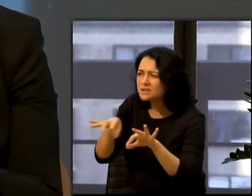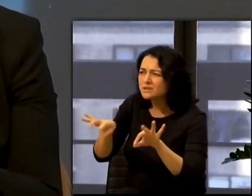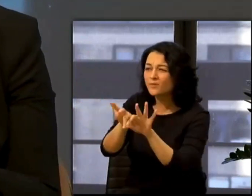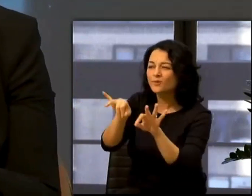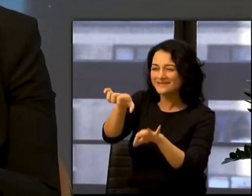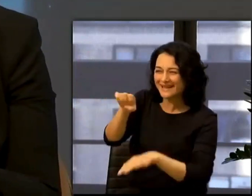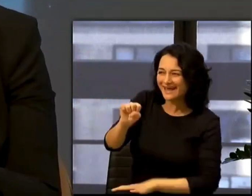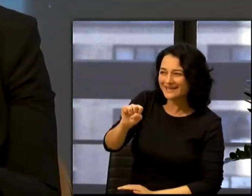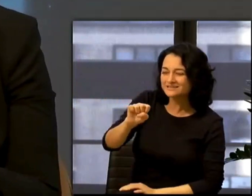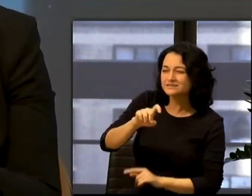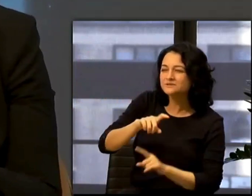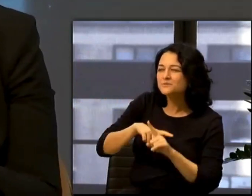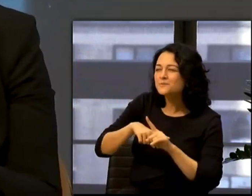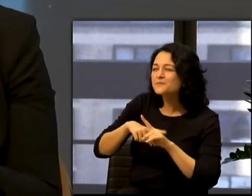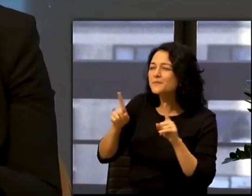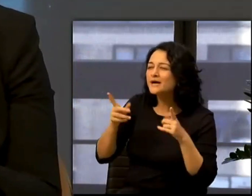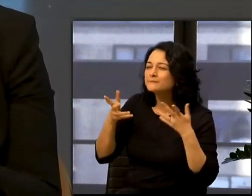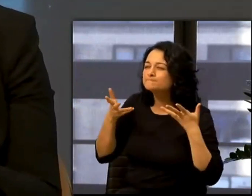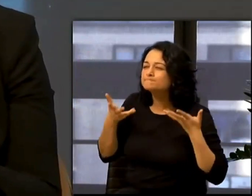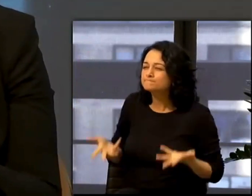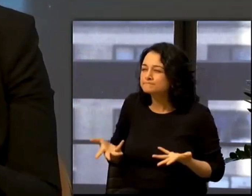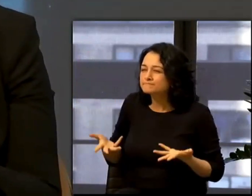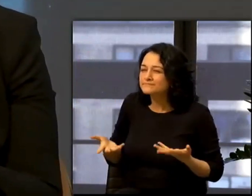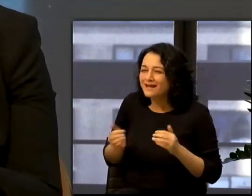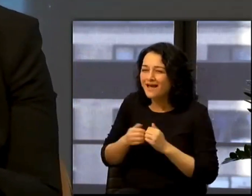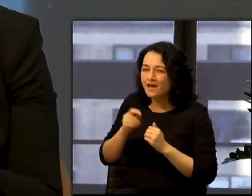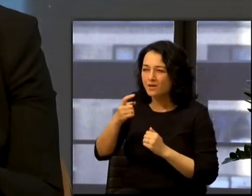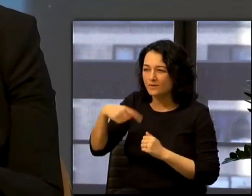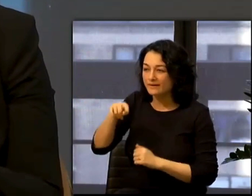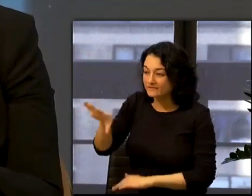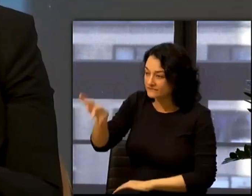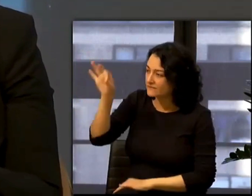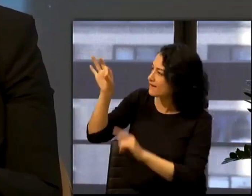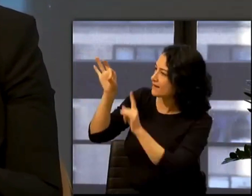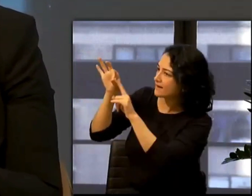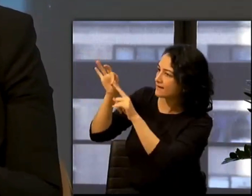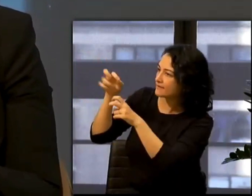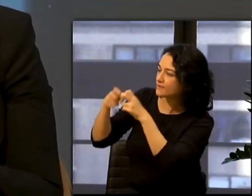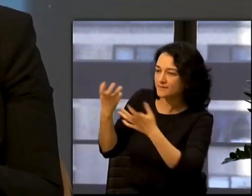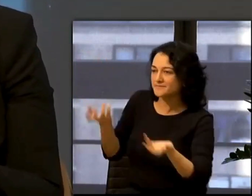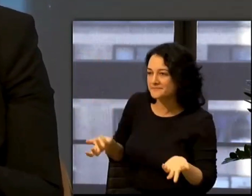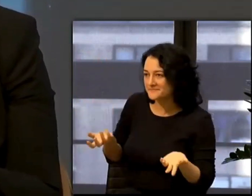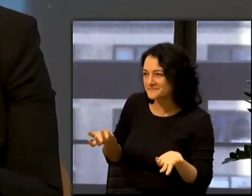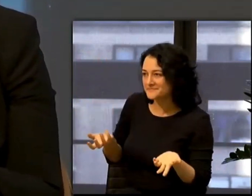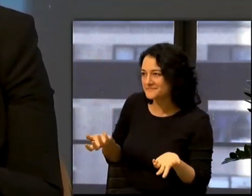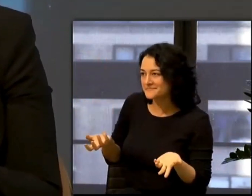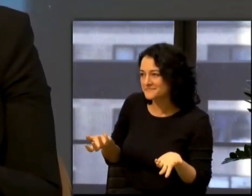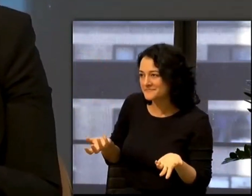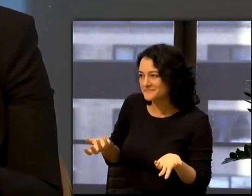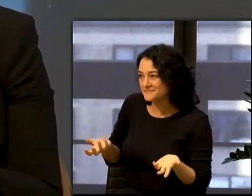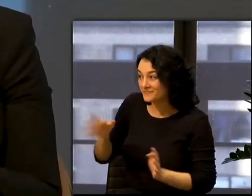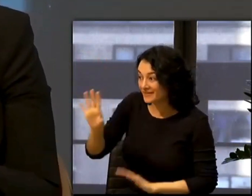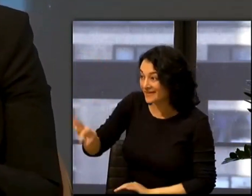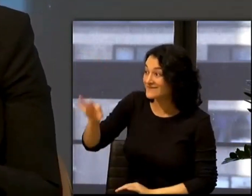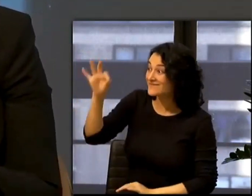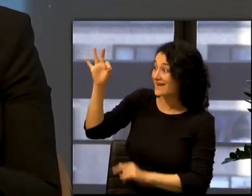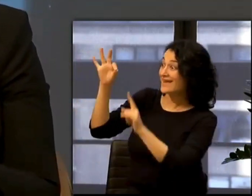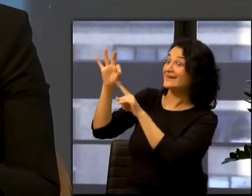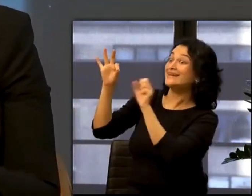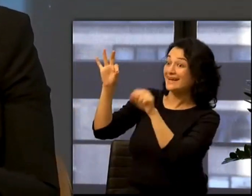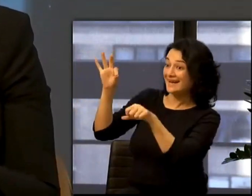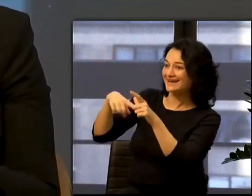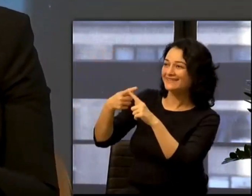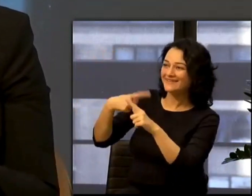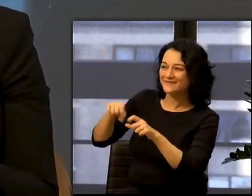possible, identify, comparable change in attitudes about a particular topic, be it race, be it gender, be it